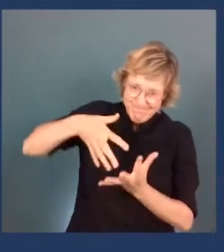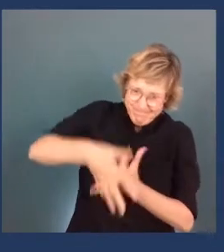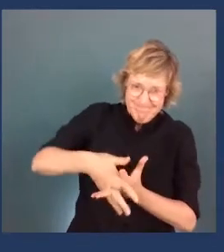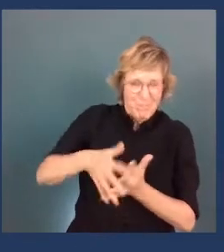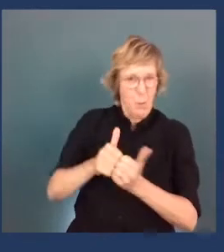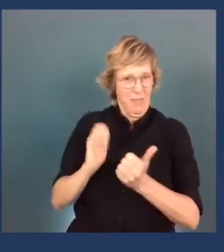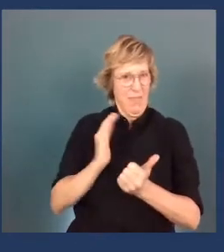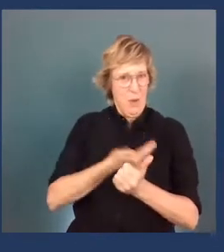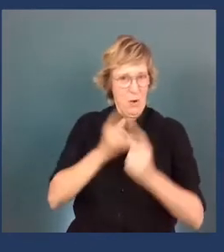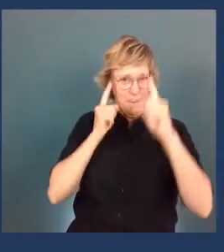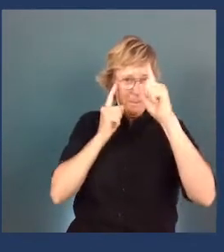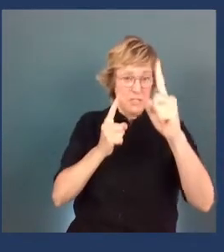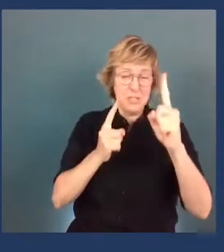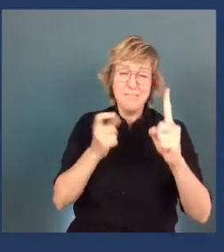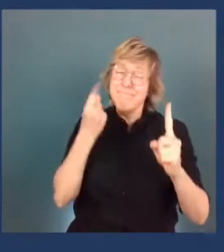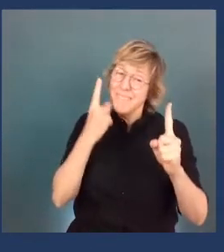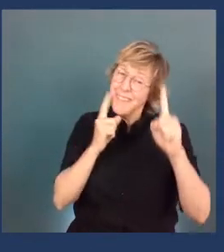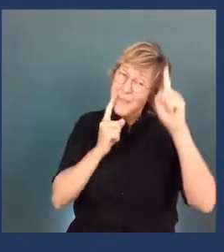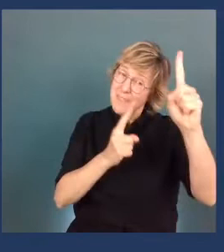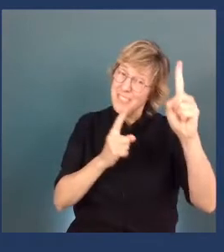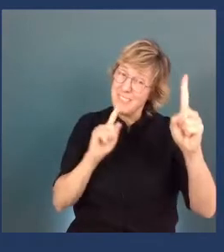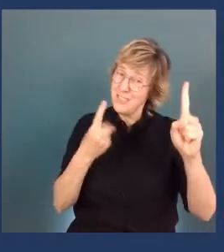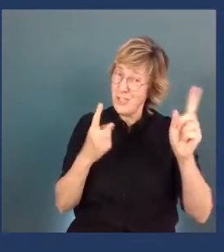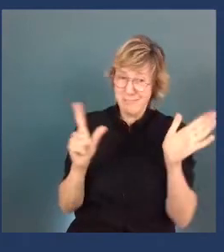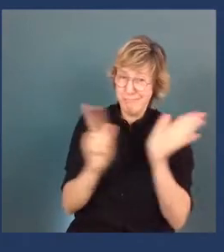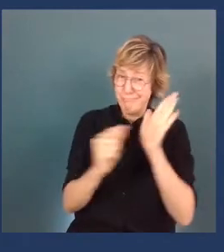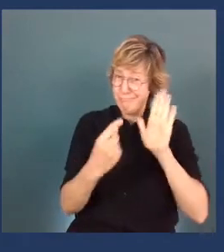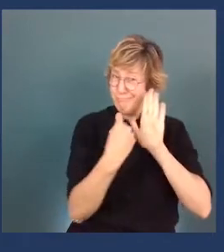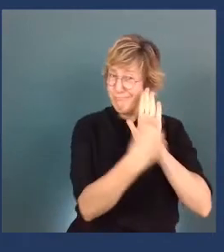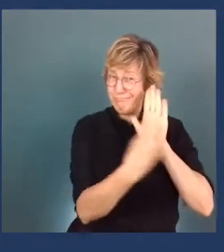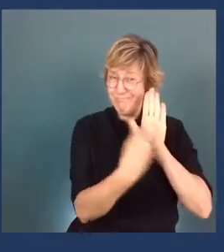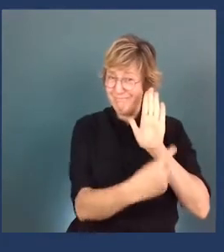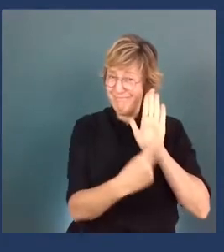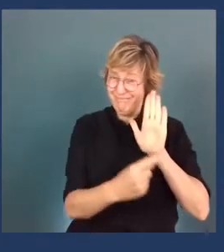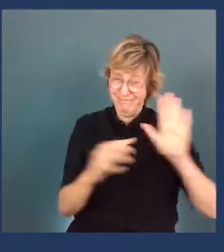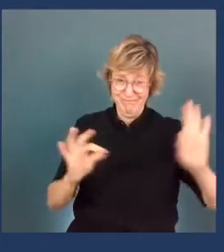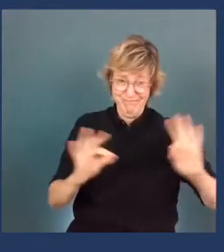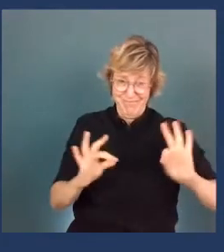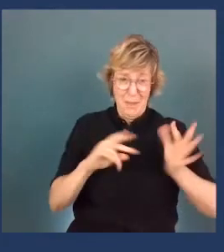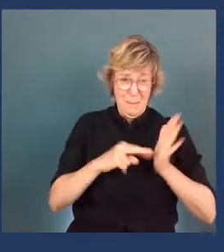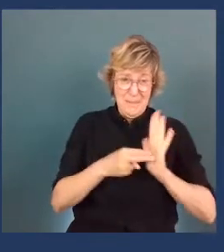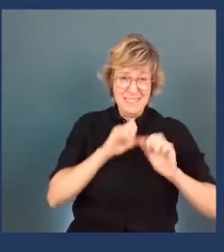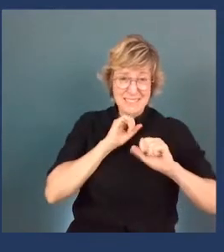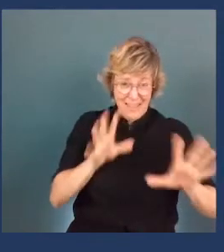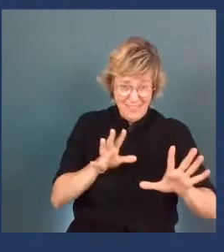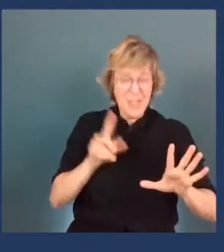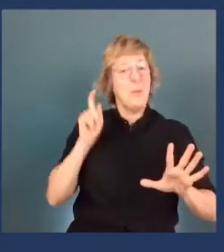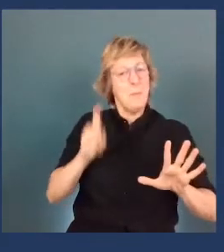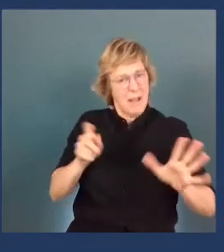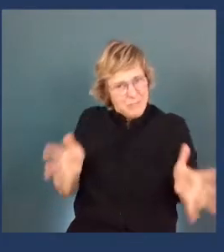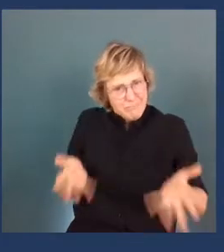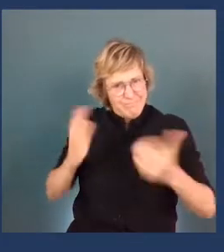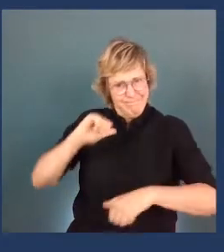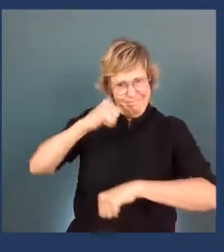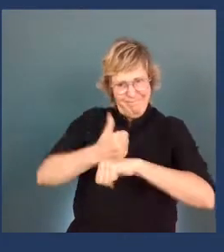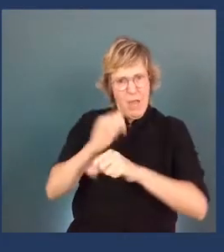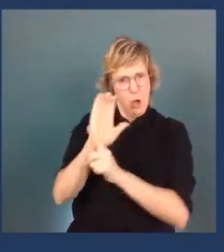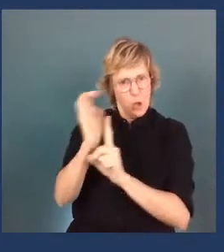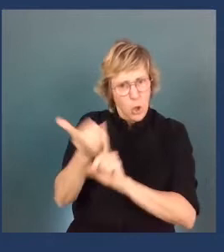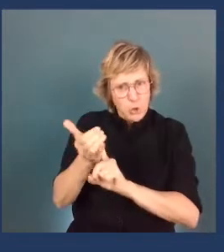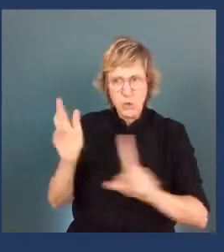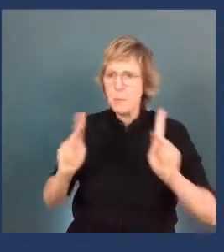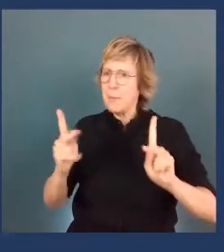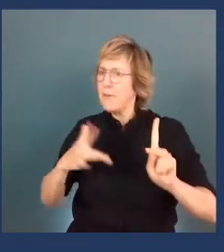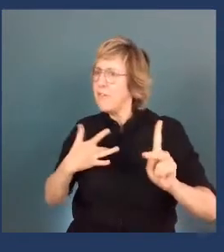just, you know, nice words on a page, really, at the end of the day, unless you create a culture where people feel safe to